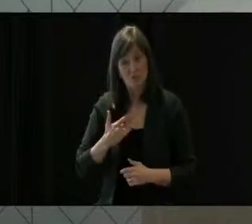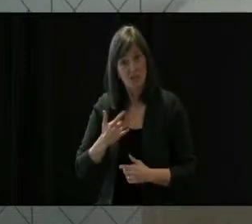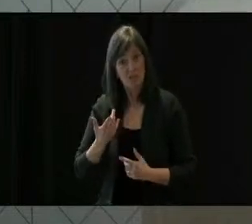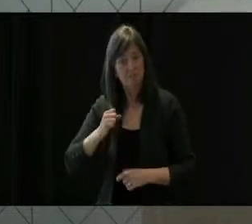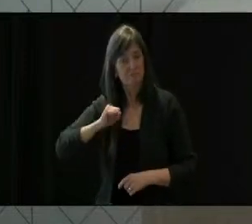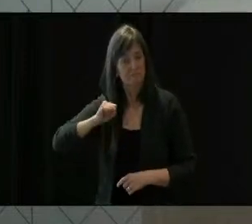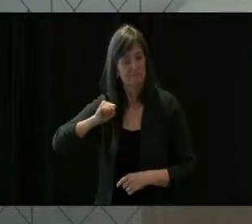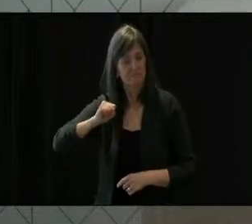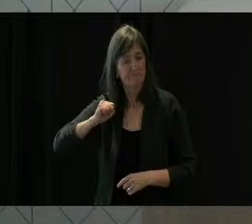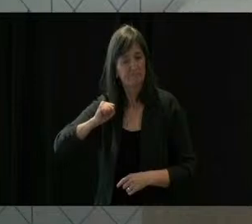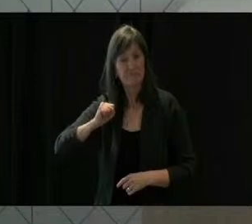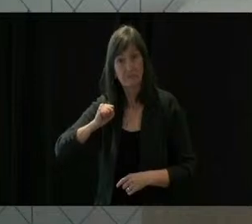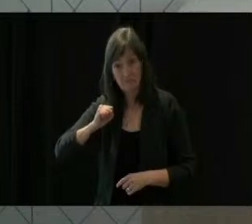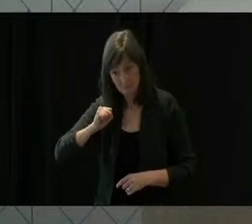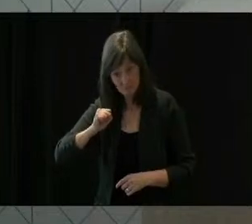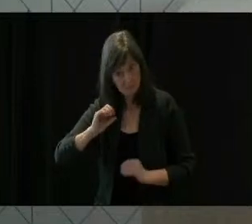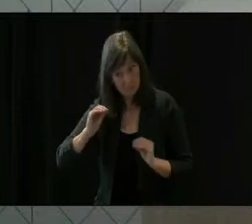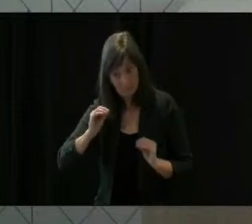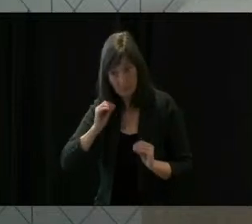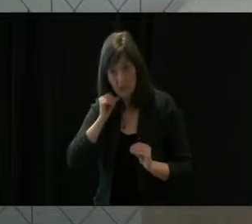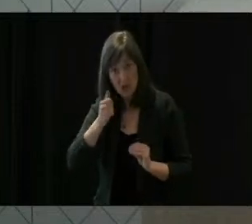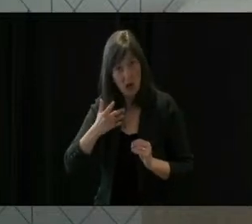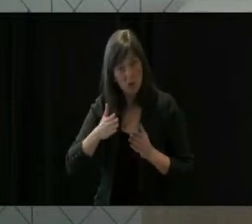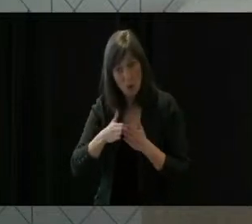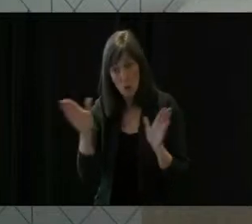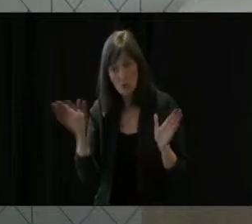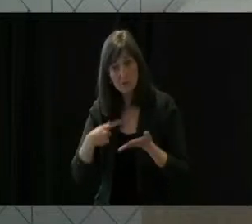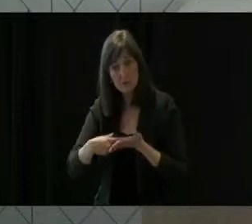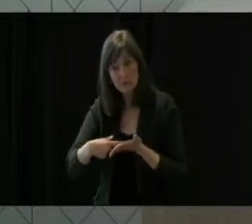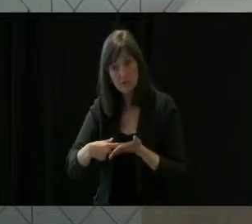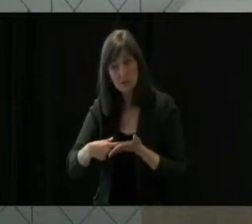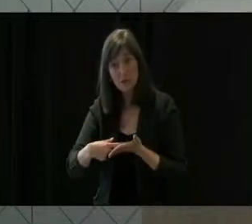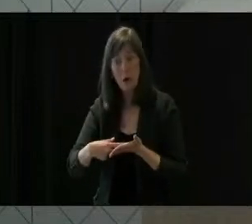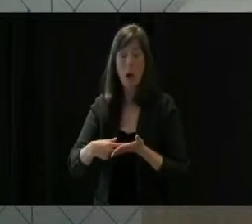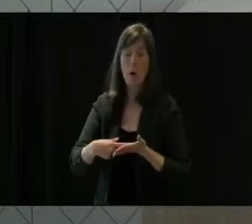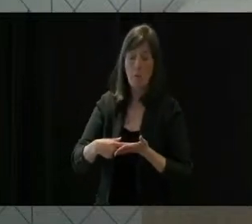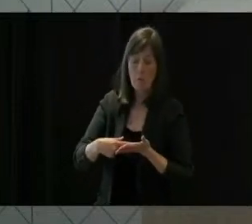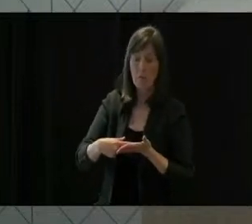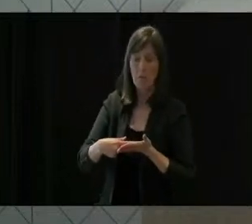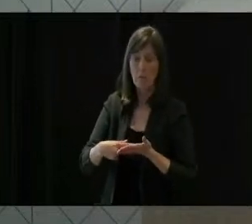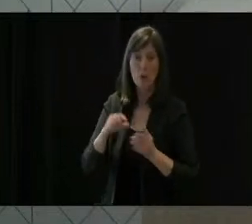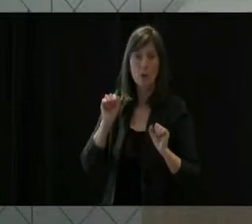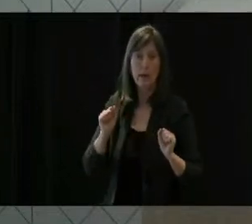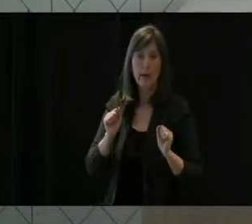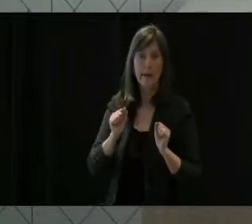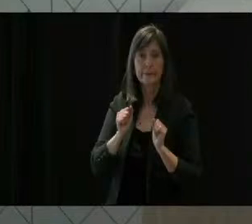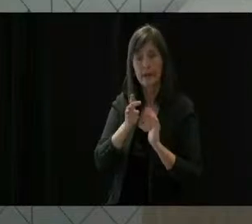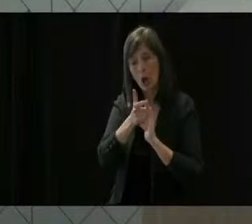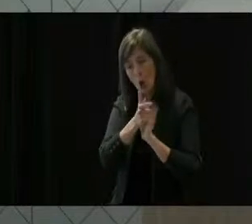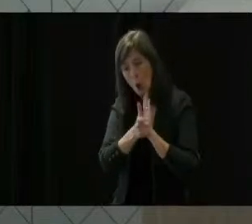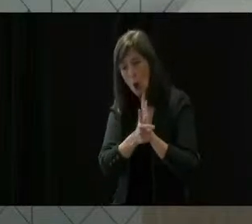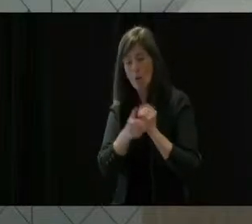all, we think it's reasonable to consider effective legislative means.